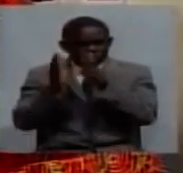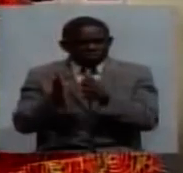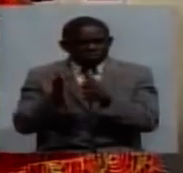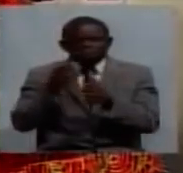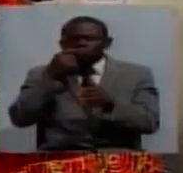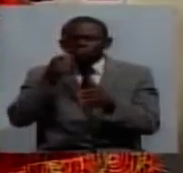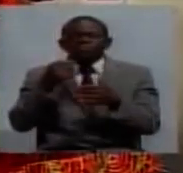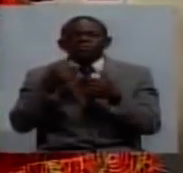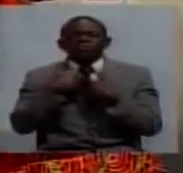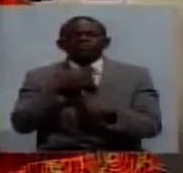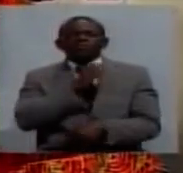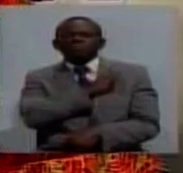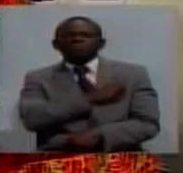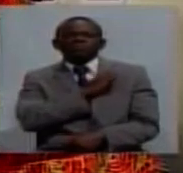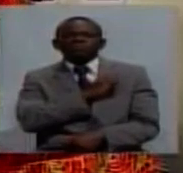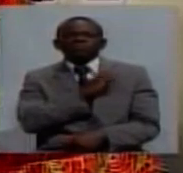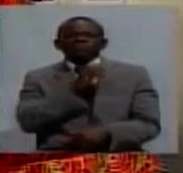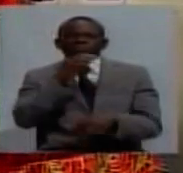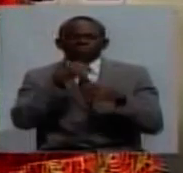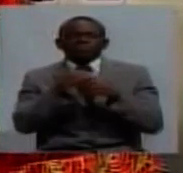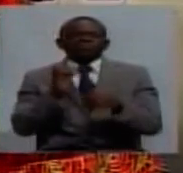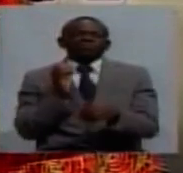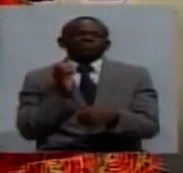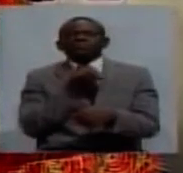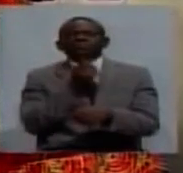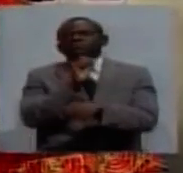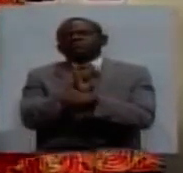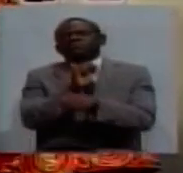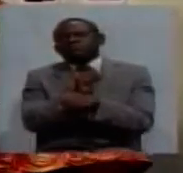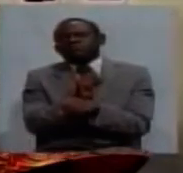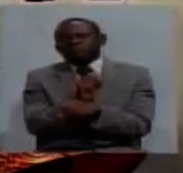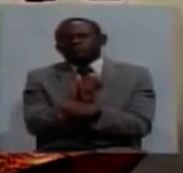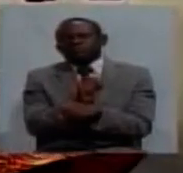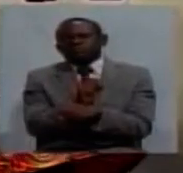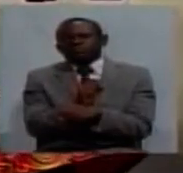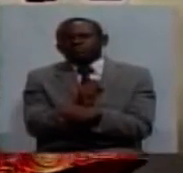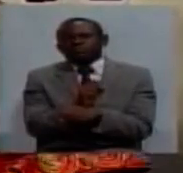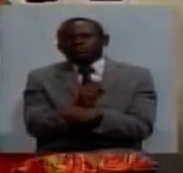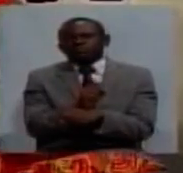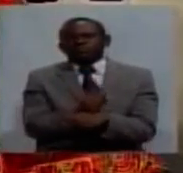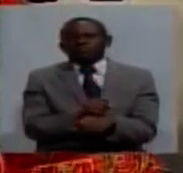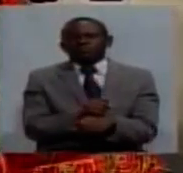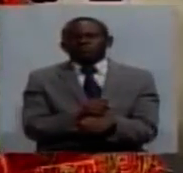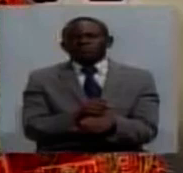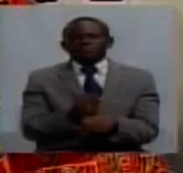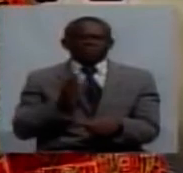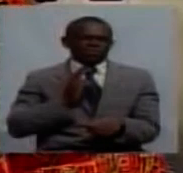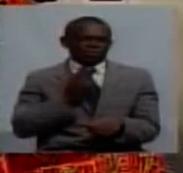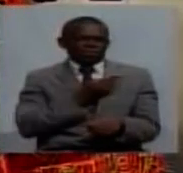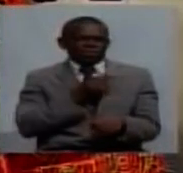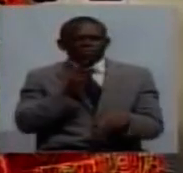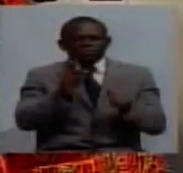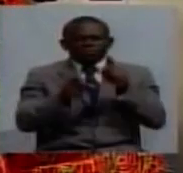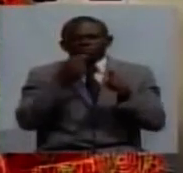we must also have areas that are very important. So like I'm going back to what are our national values